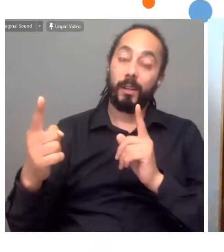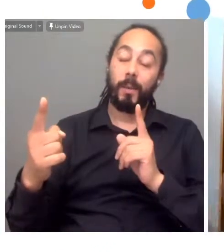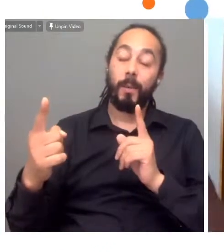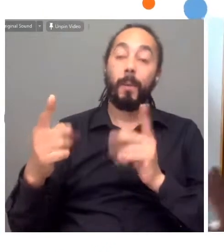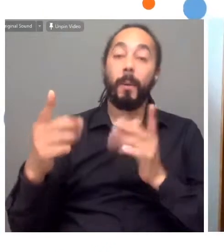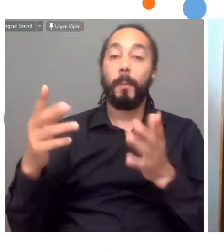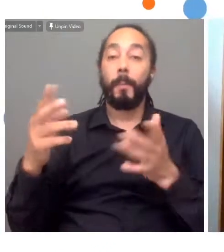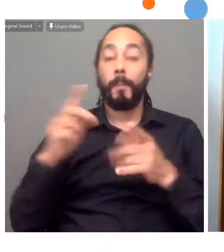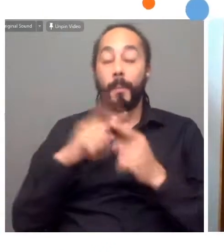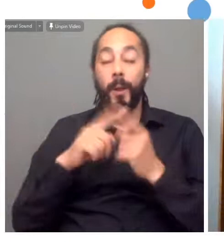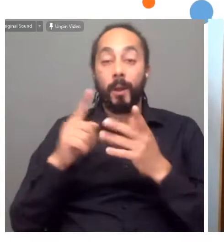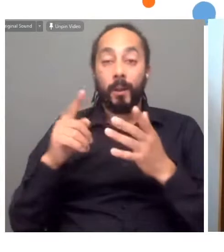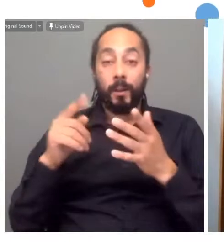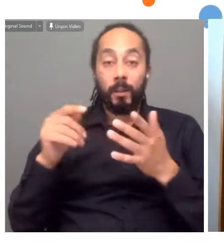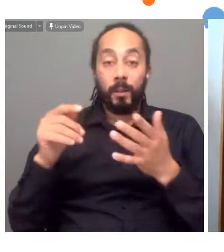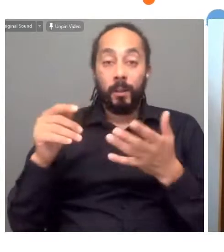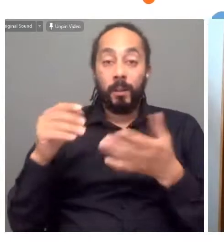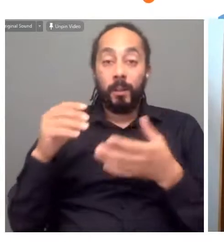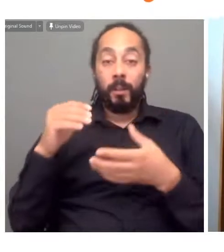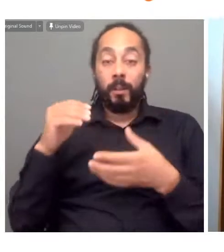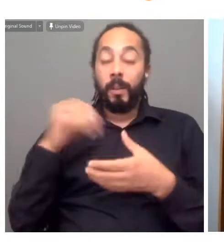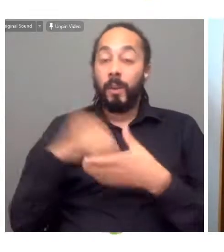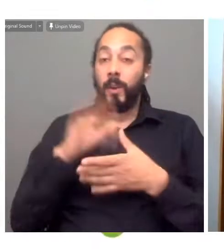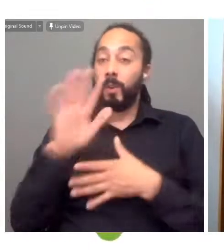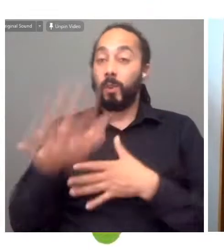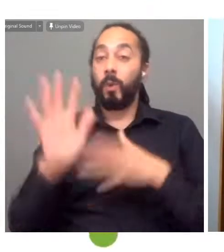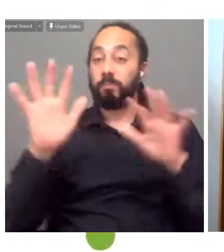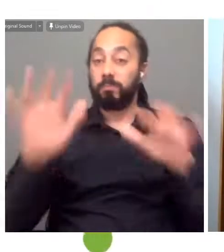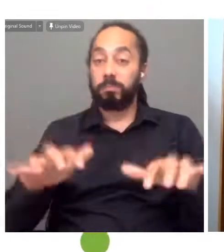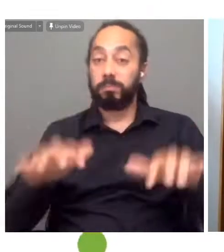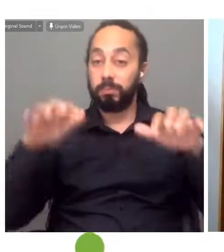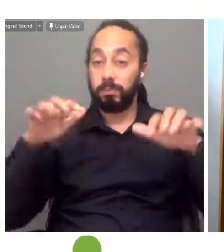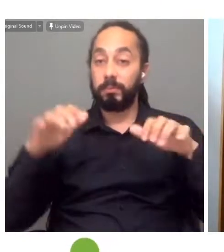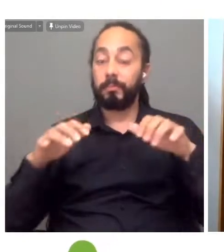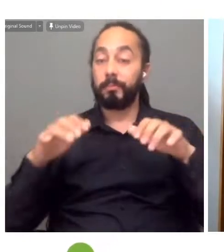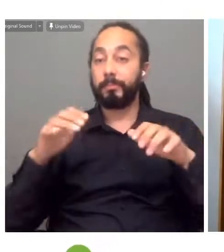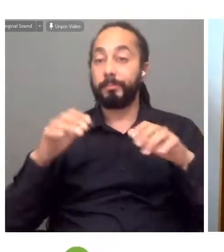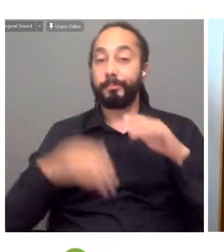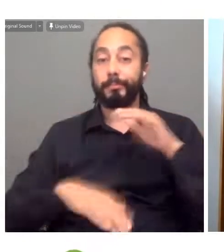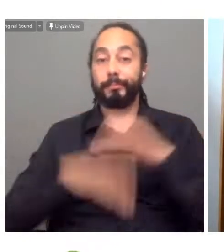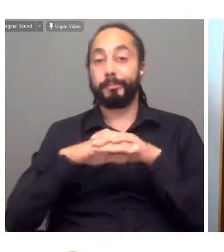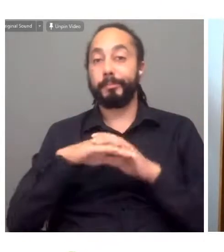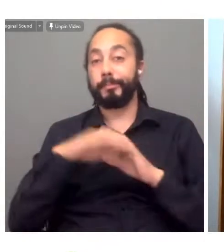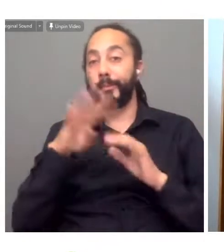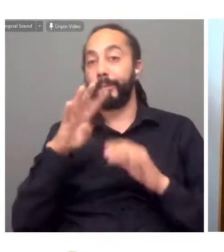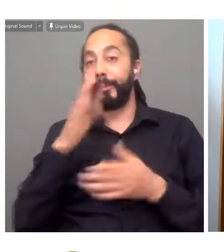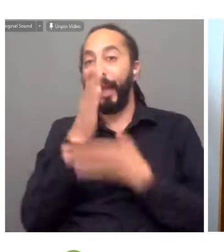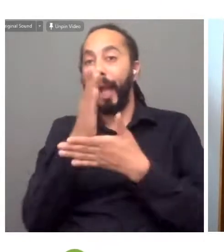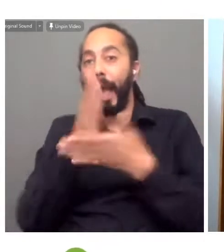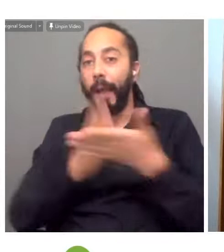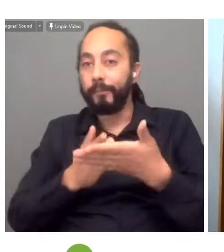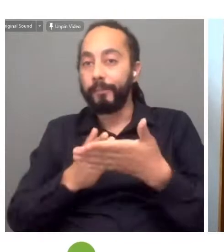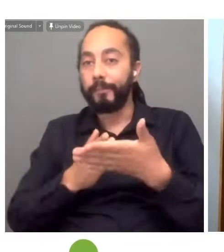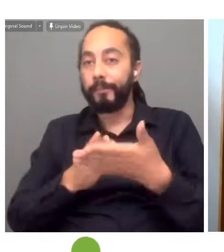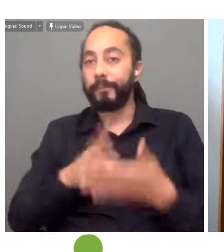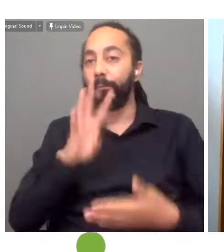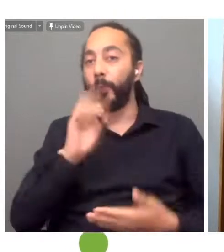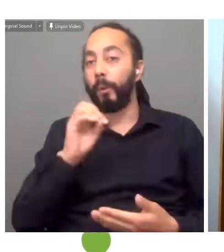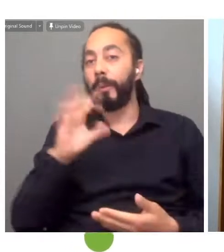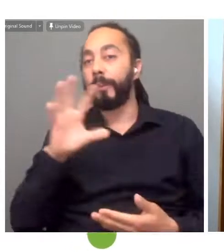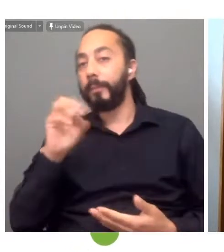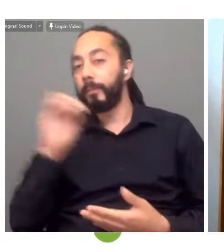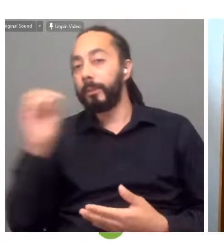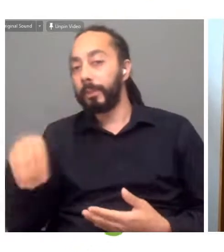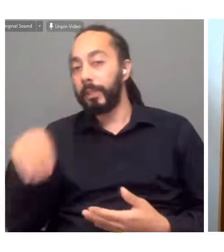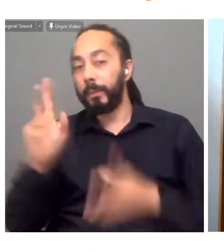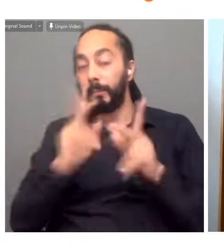you can't have in your concert halls more than 40 or maybe 50% of the normal crowd that would